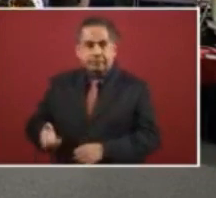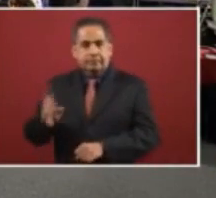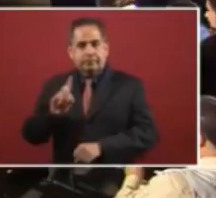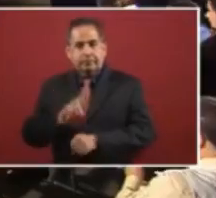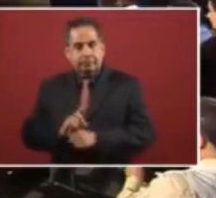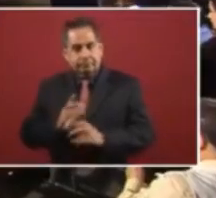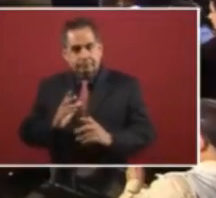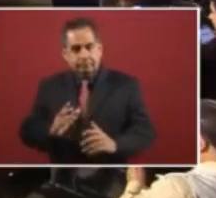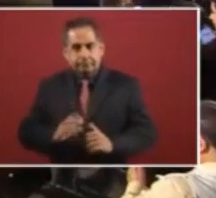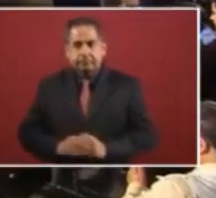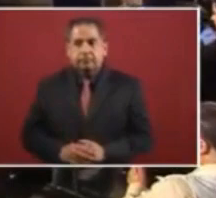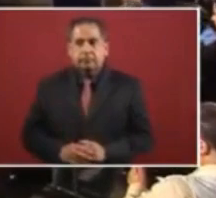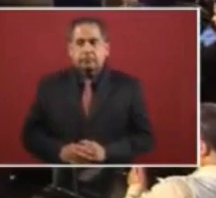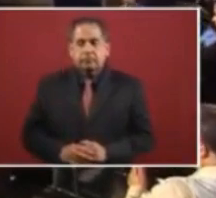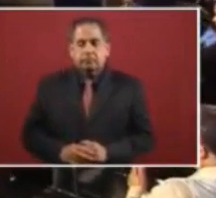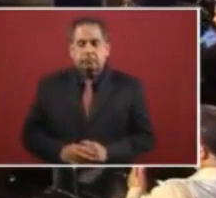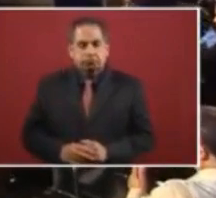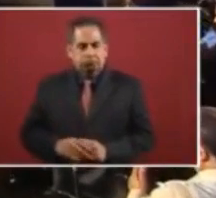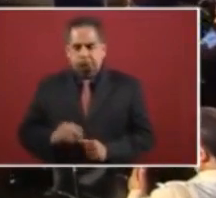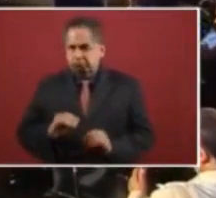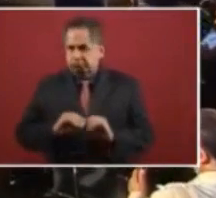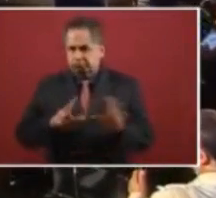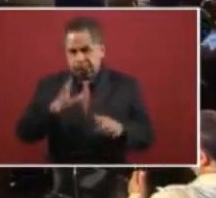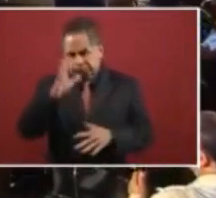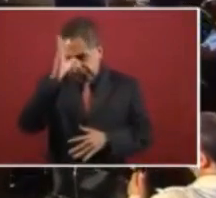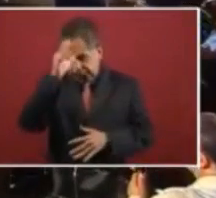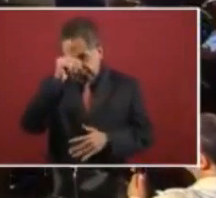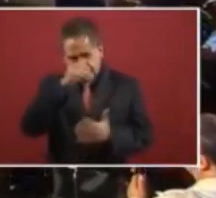Mr. President, hello.